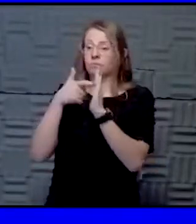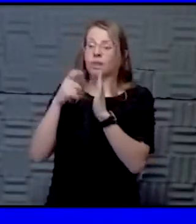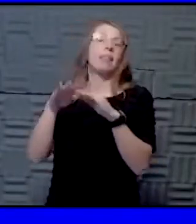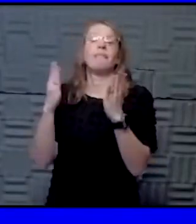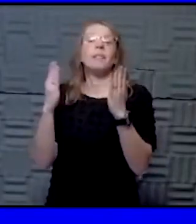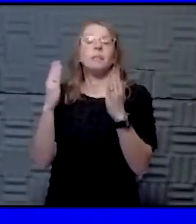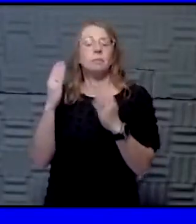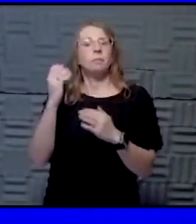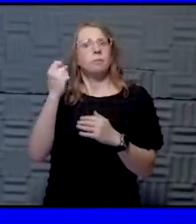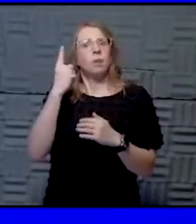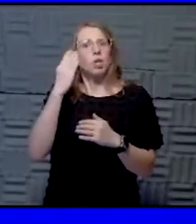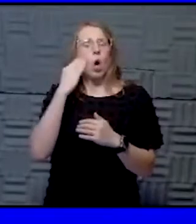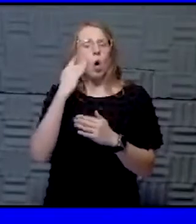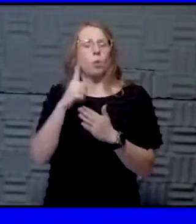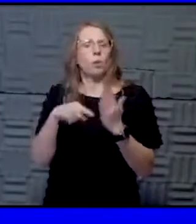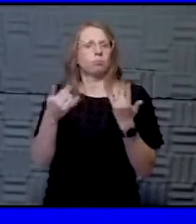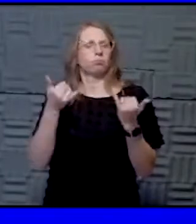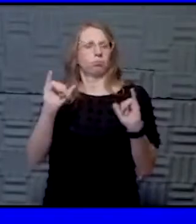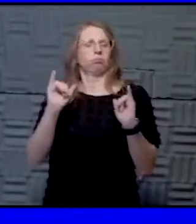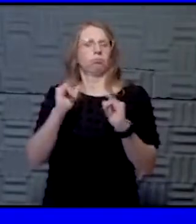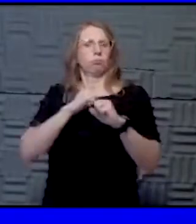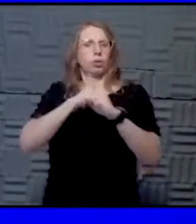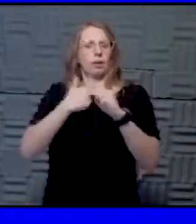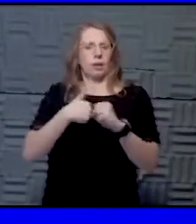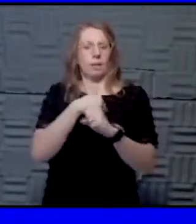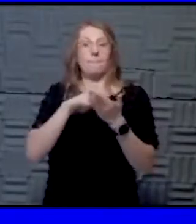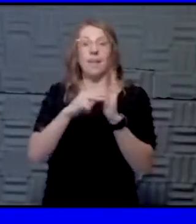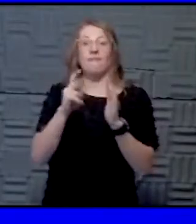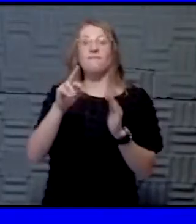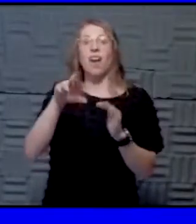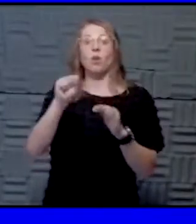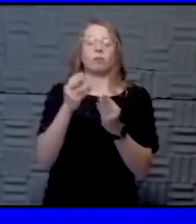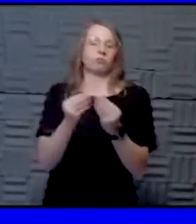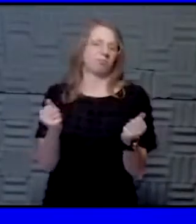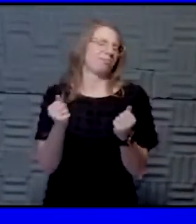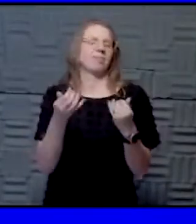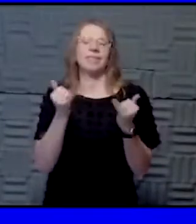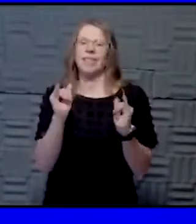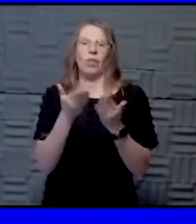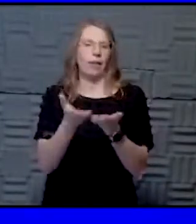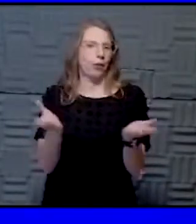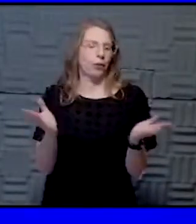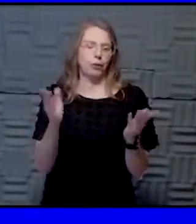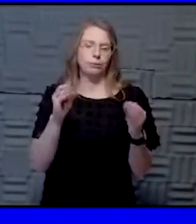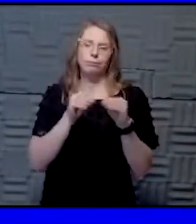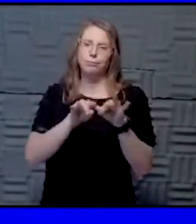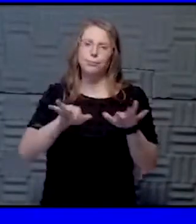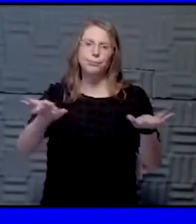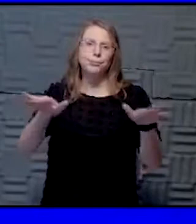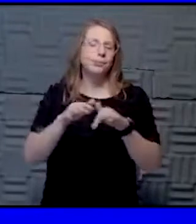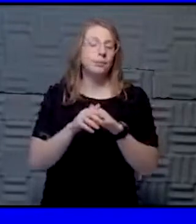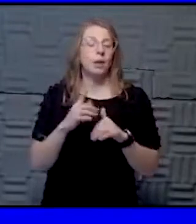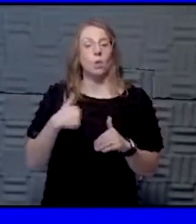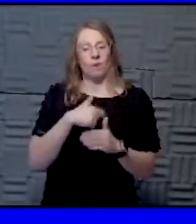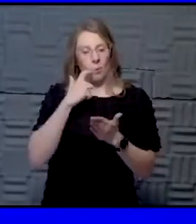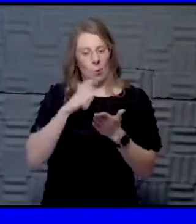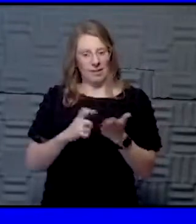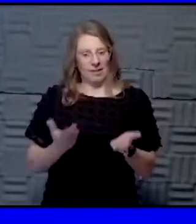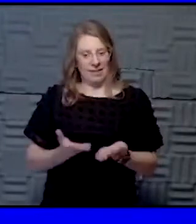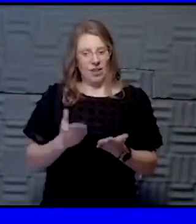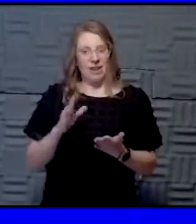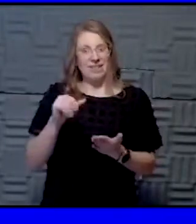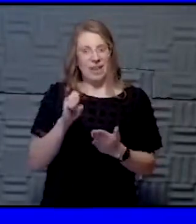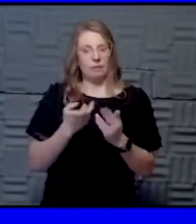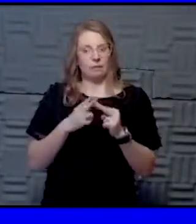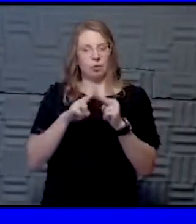still know what protects us, and it doesn't mean that the virus is gone. The virus is still out there. We've seen that here locally, that our cases